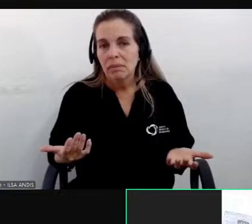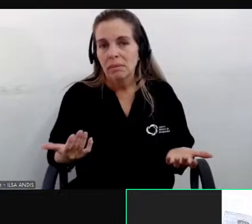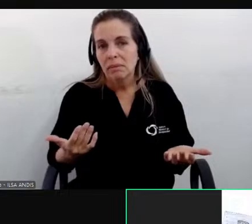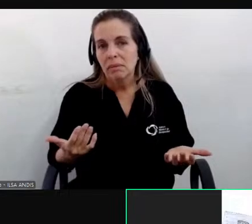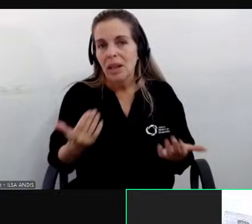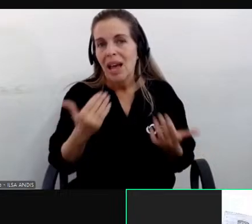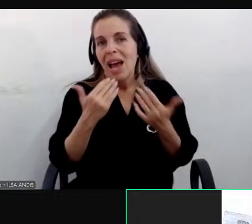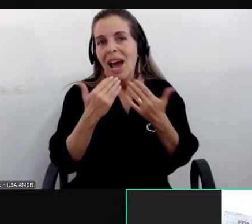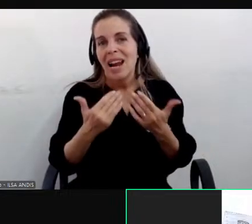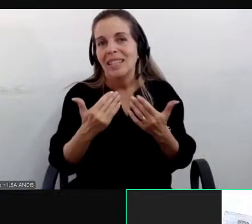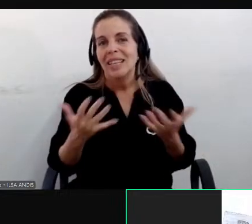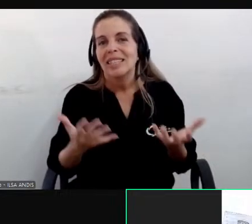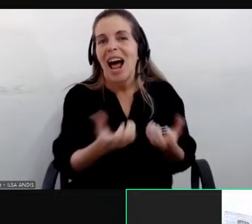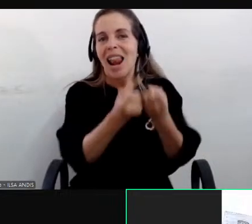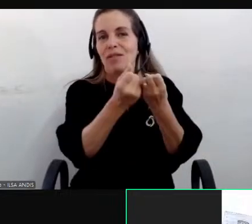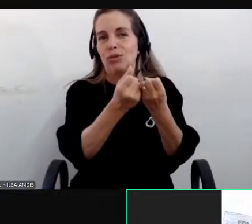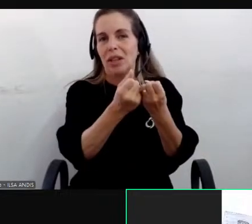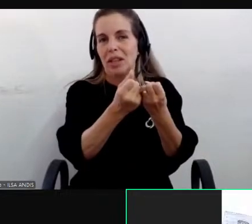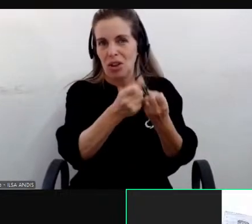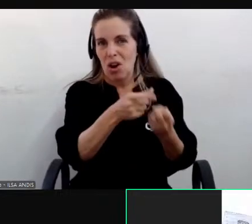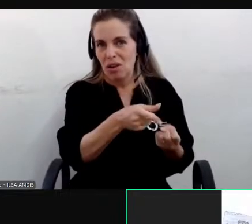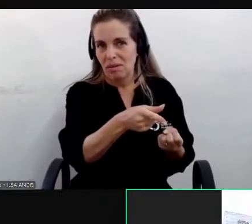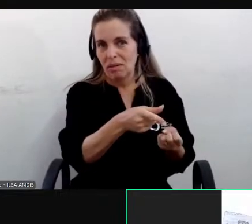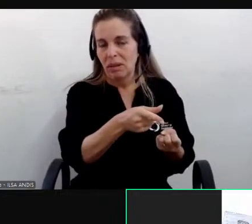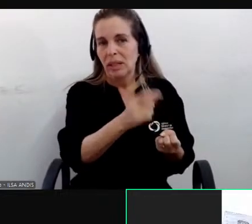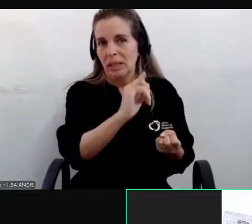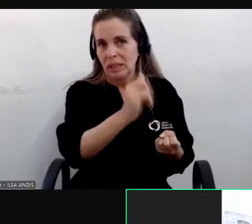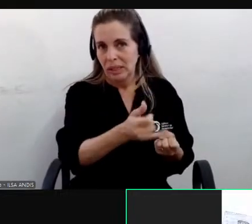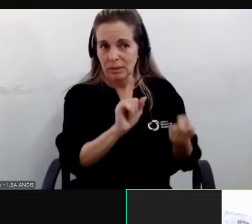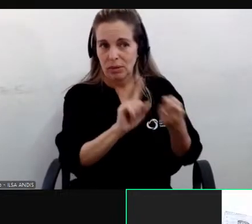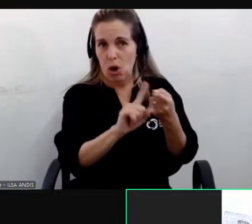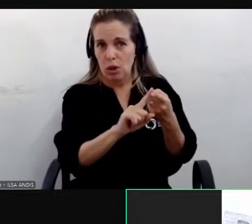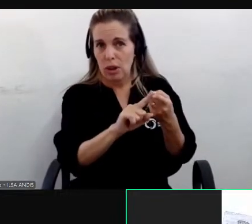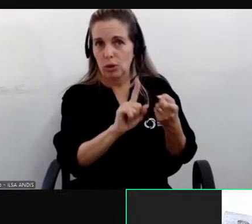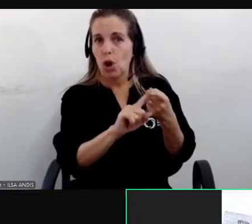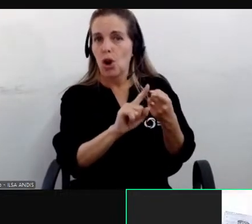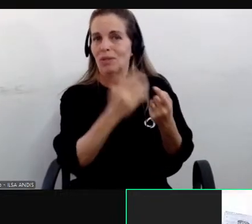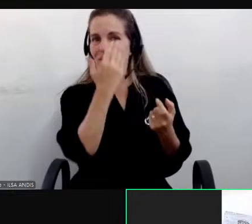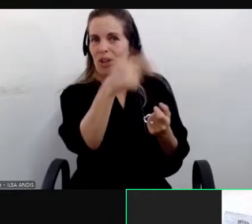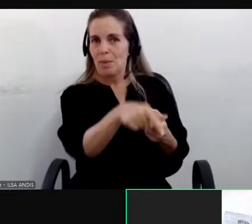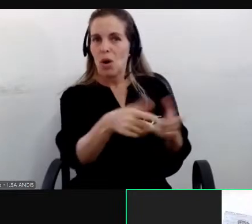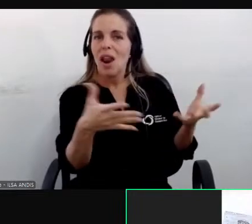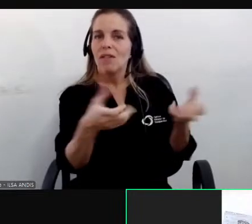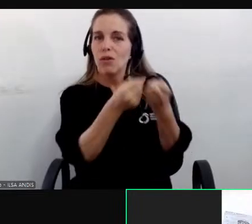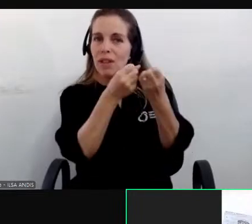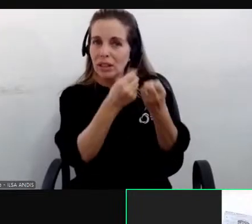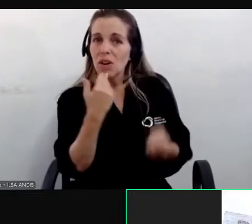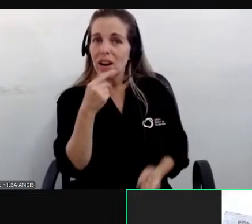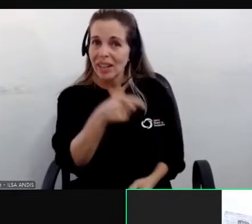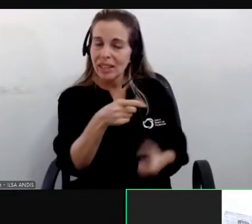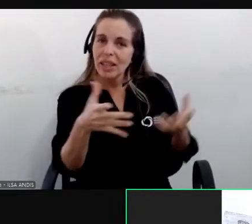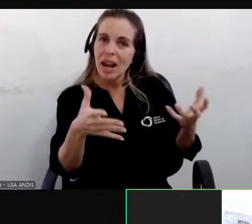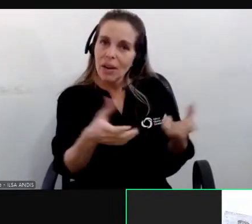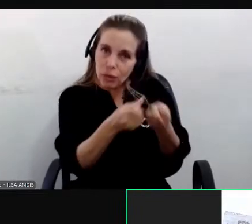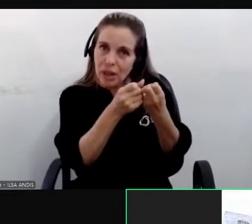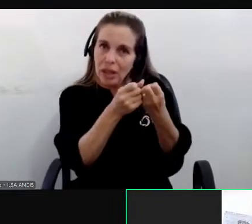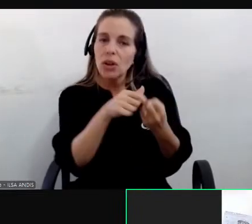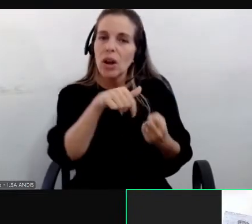2019. And after that, thanks to the Libera Foundation that reached out to